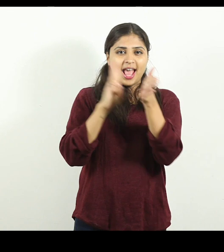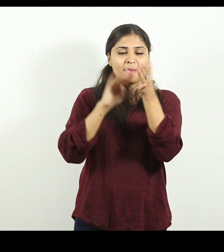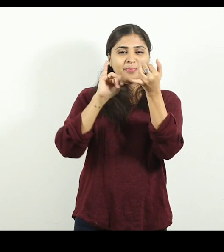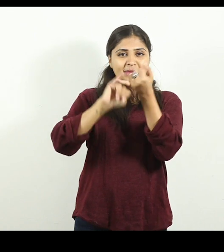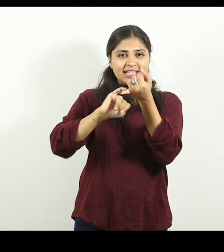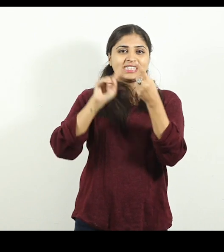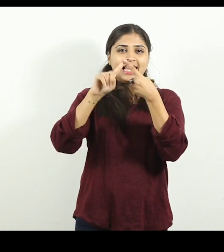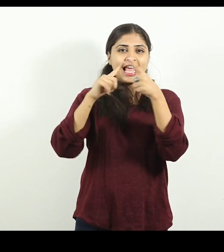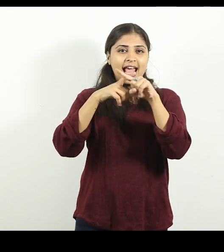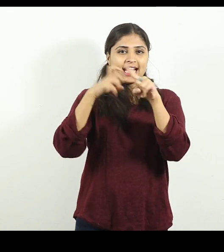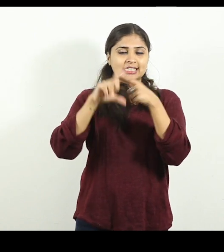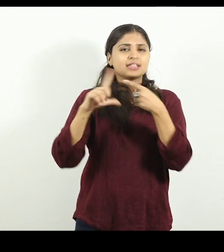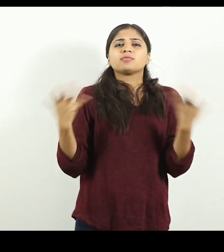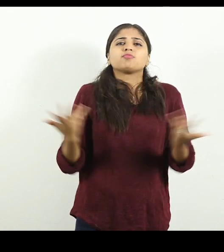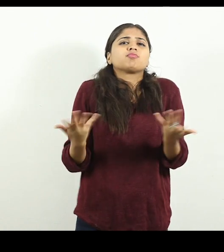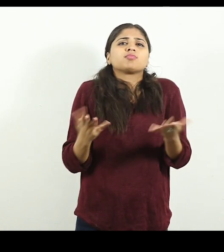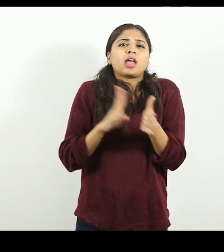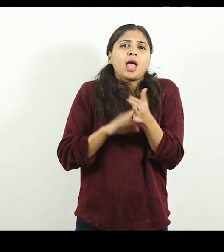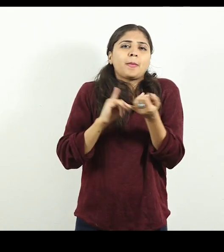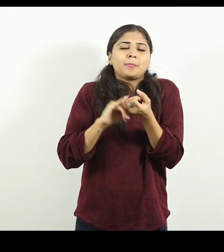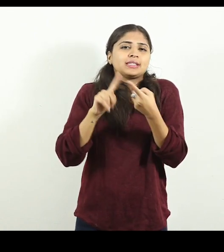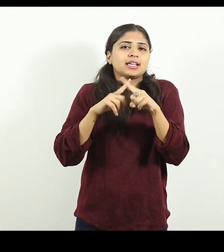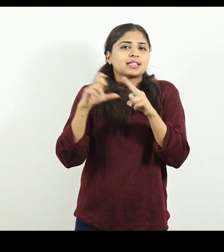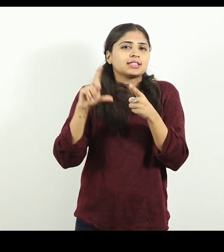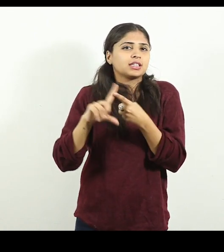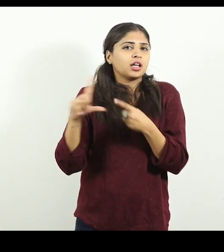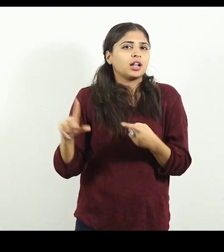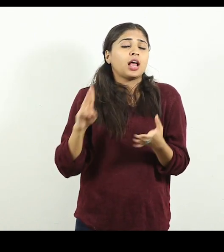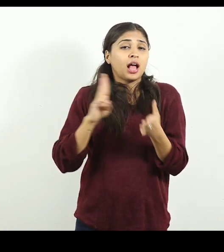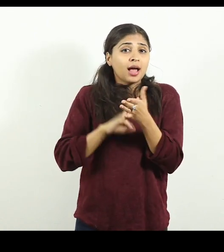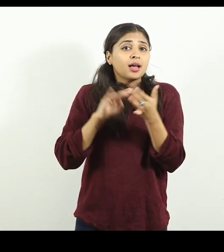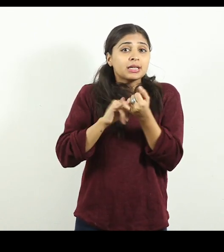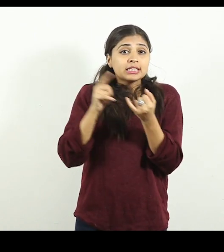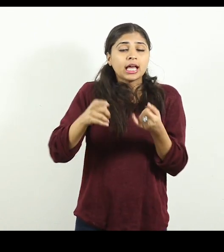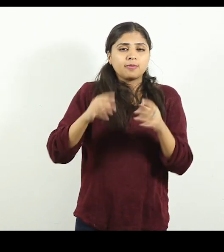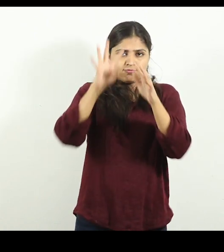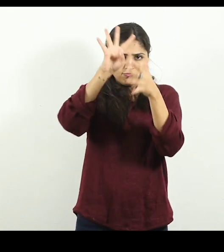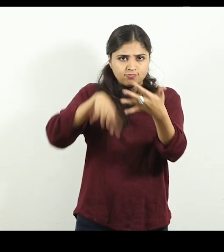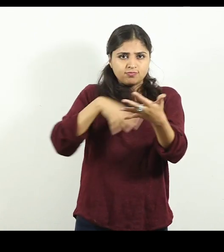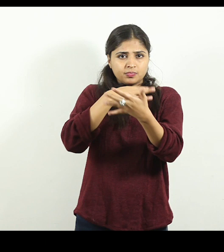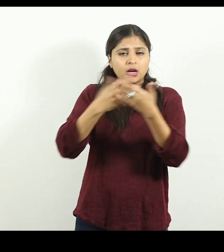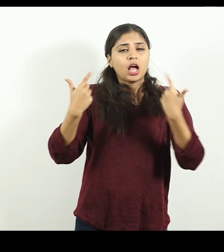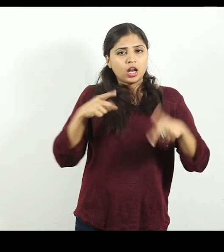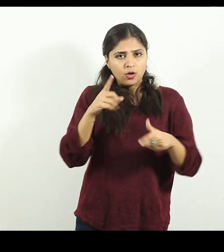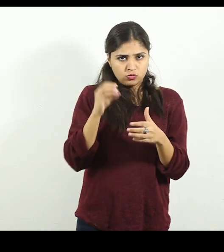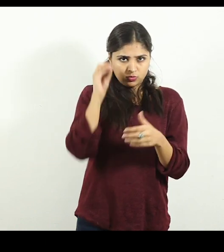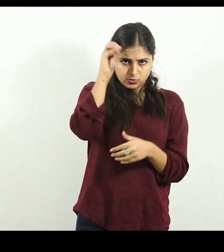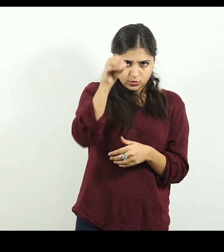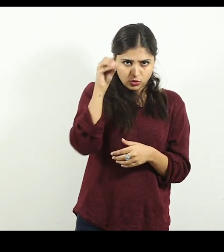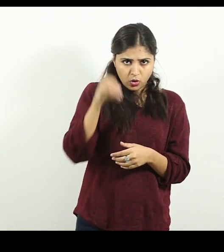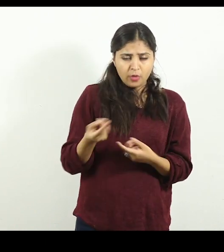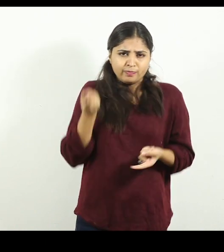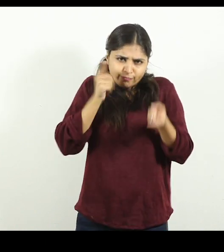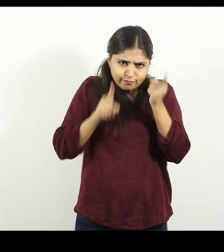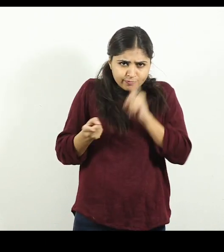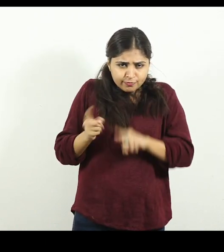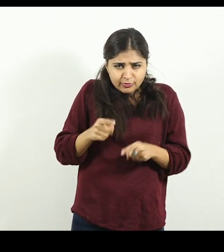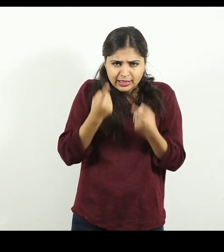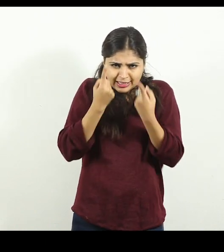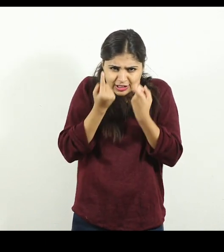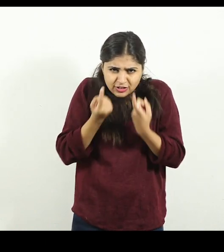MS Excel. What is MS Excel? MS Excel is a spreadsheet that allows you to